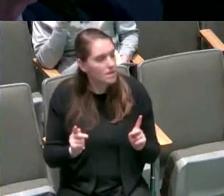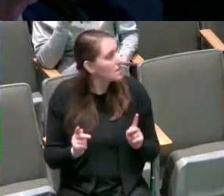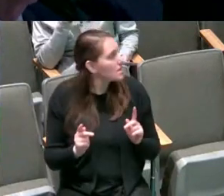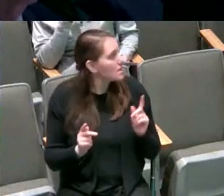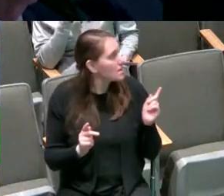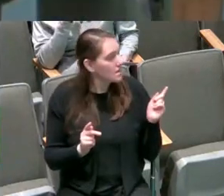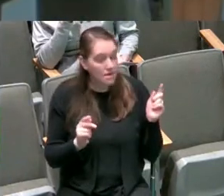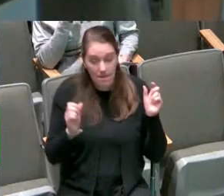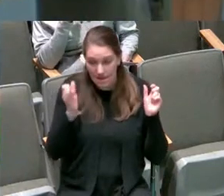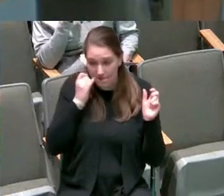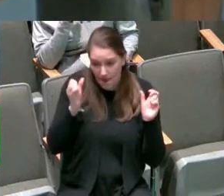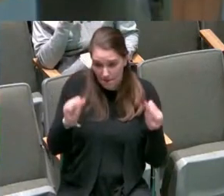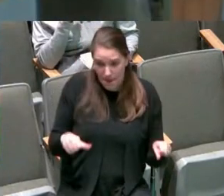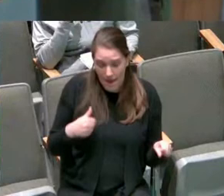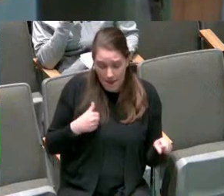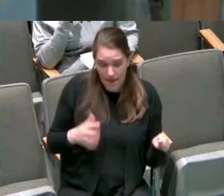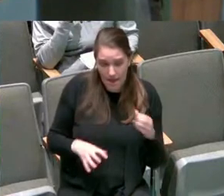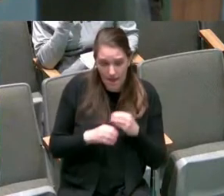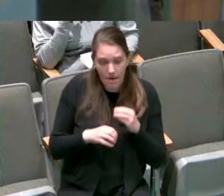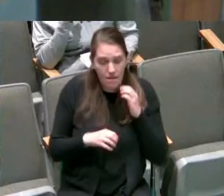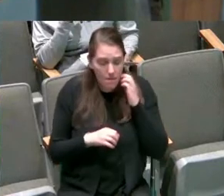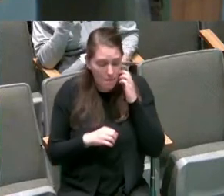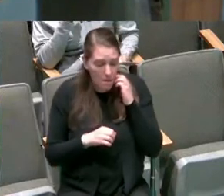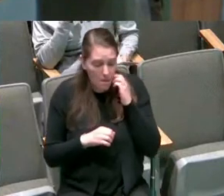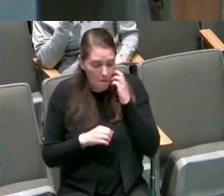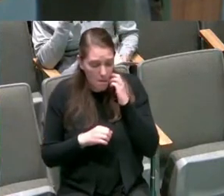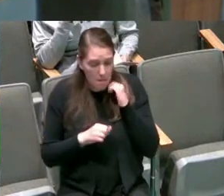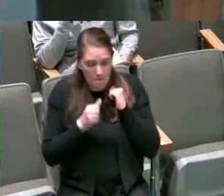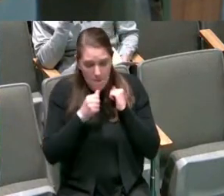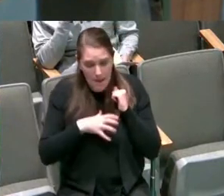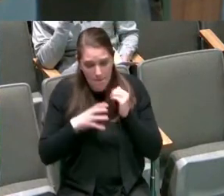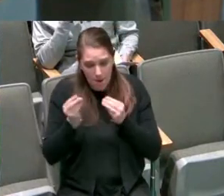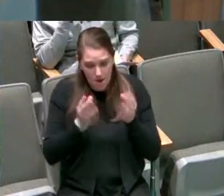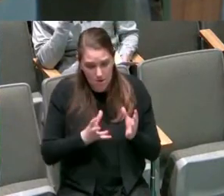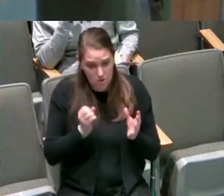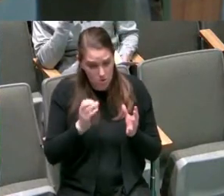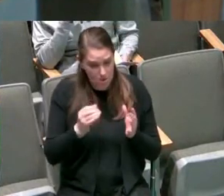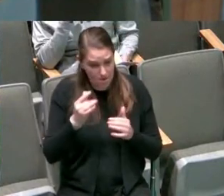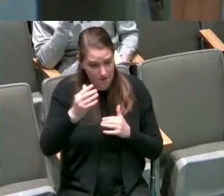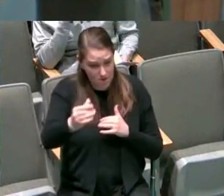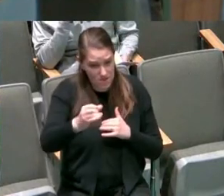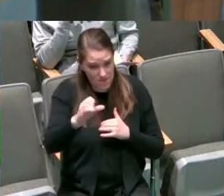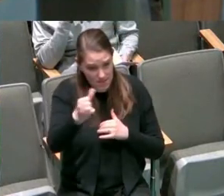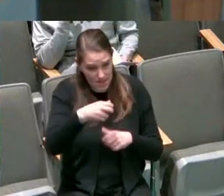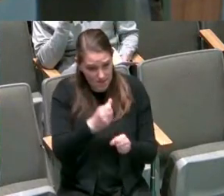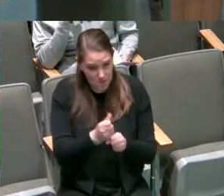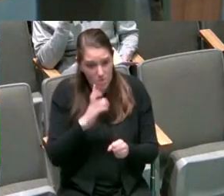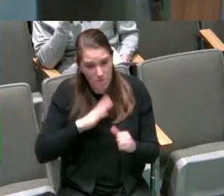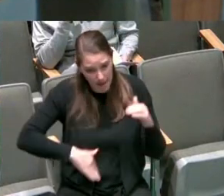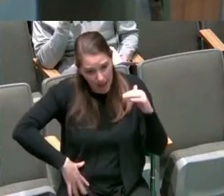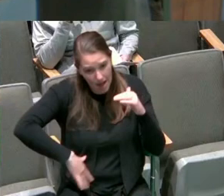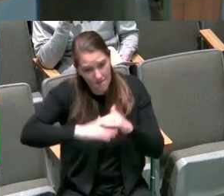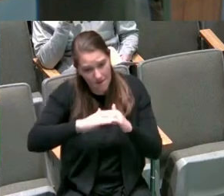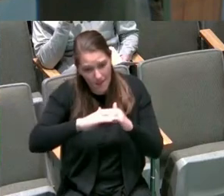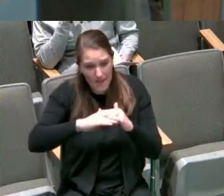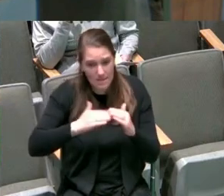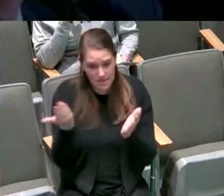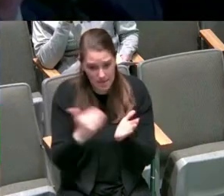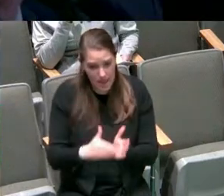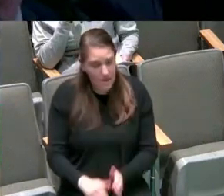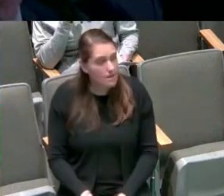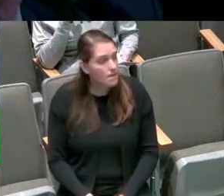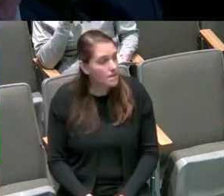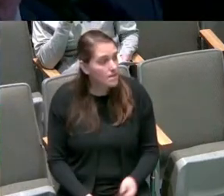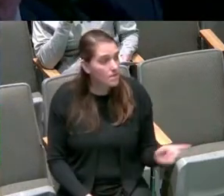and if I may have met a moderator So eventually 10 years from now we'll be out of capacity again well the